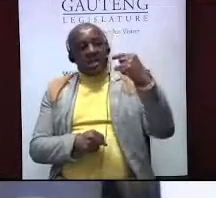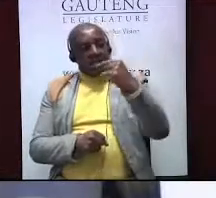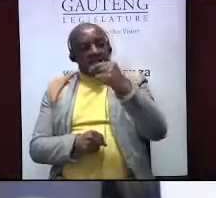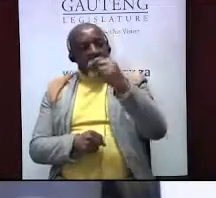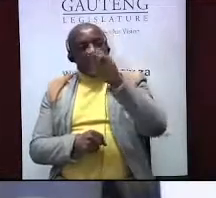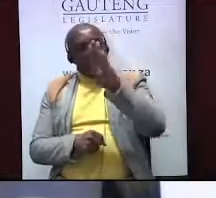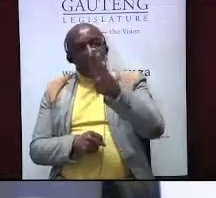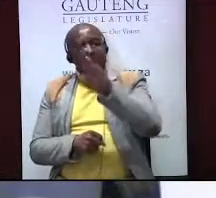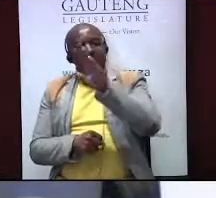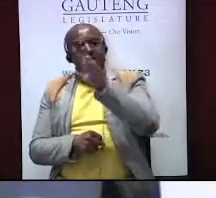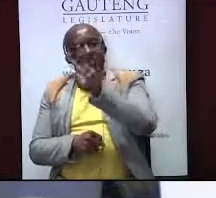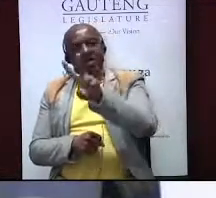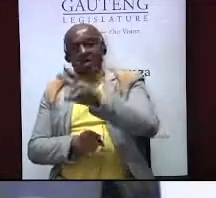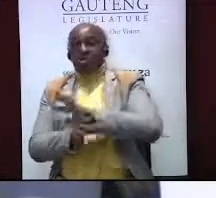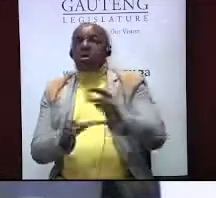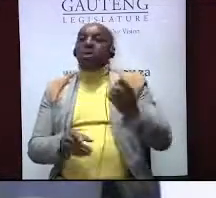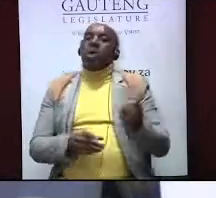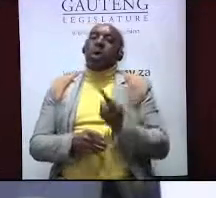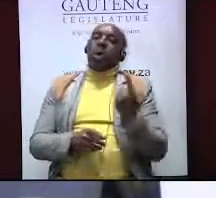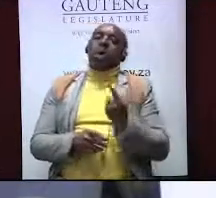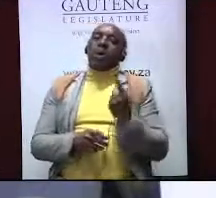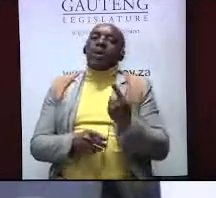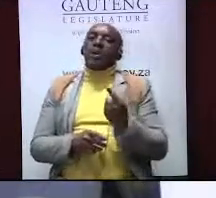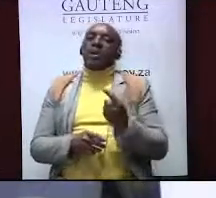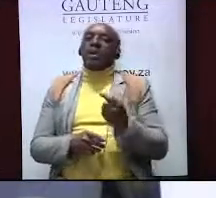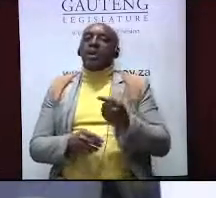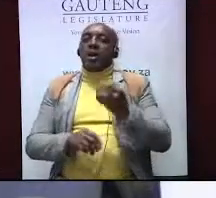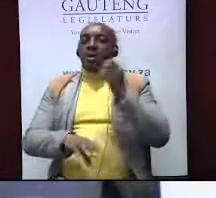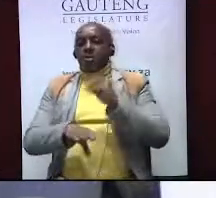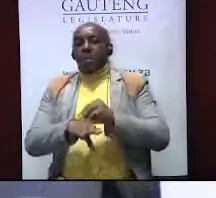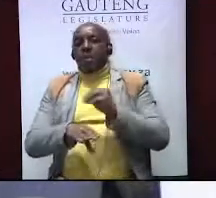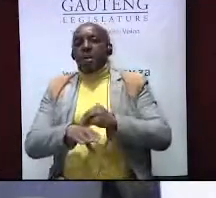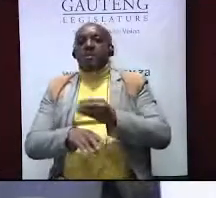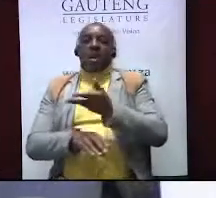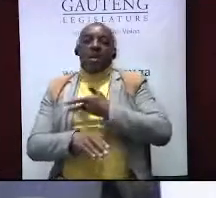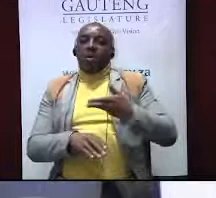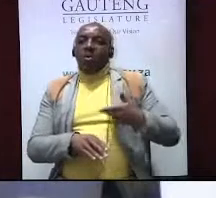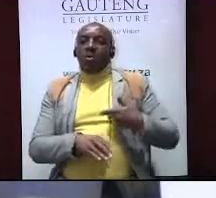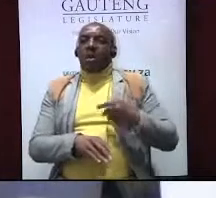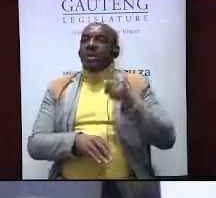is not a woman's problem. It's a man problem.